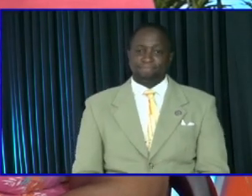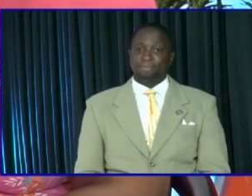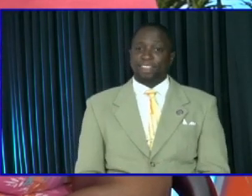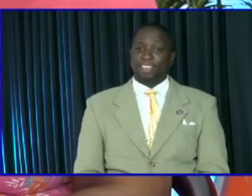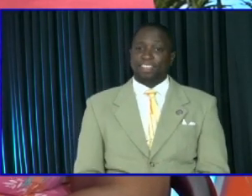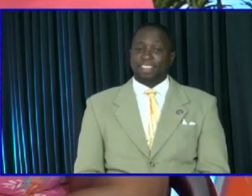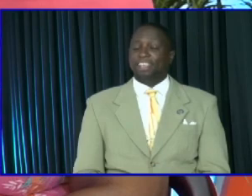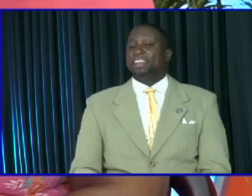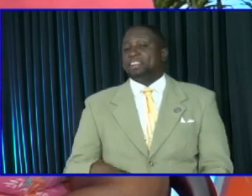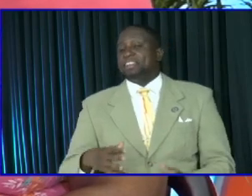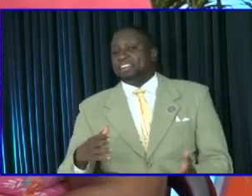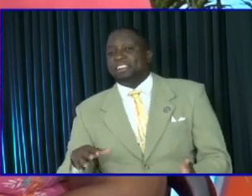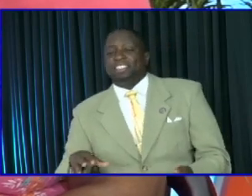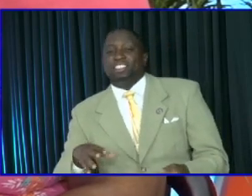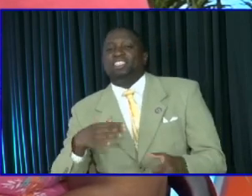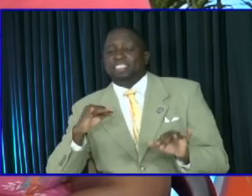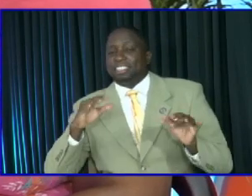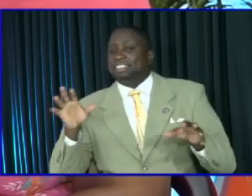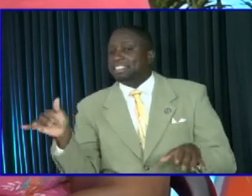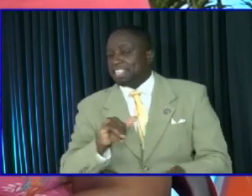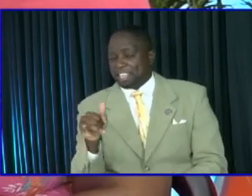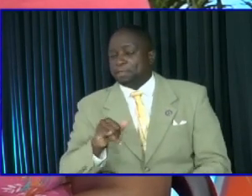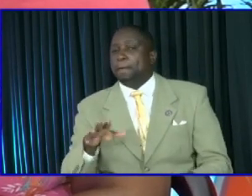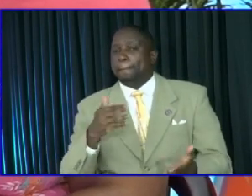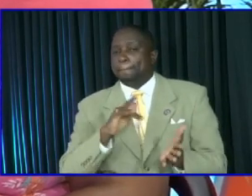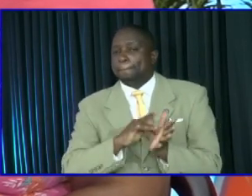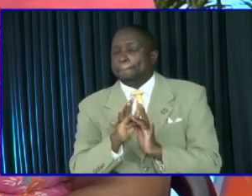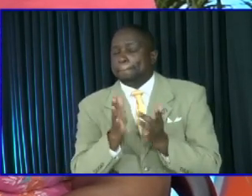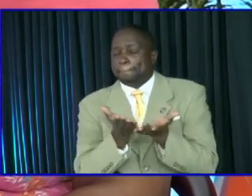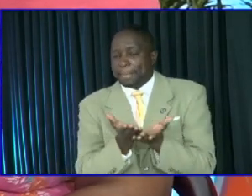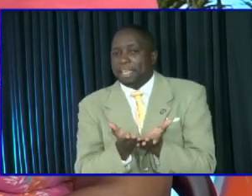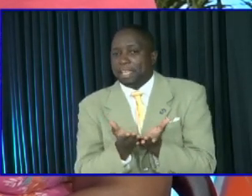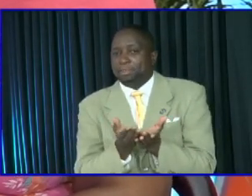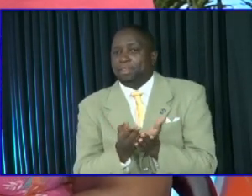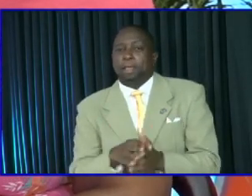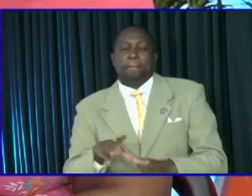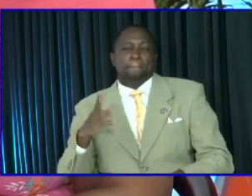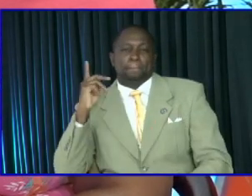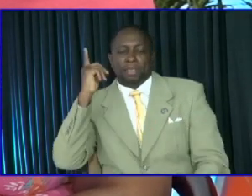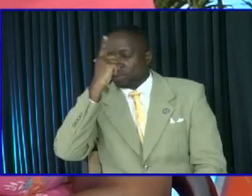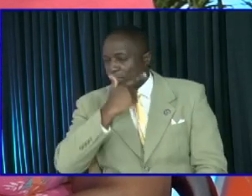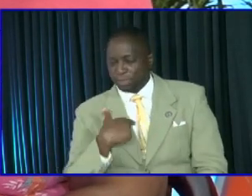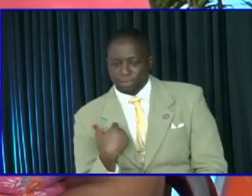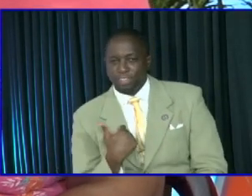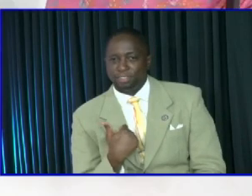have stated it, that it should be until death do us part.